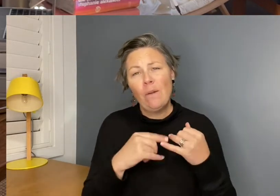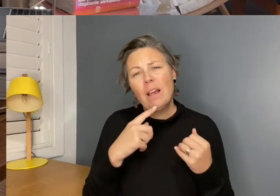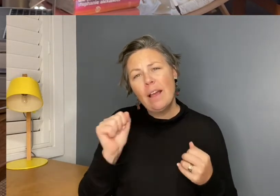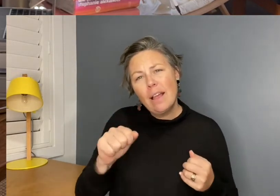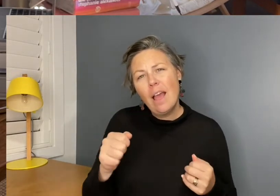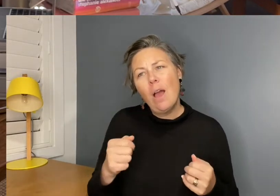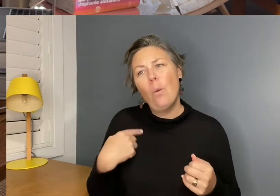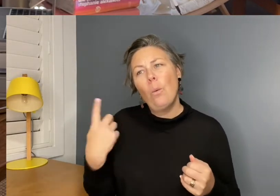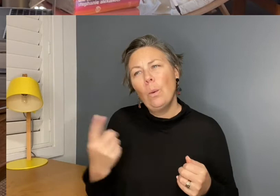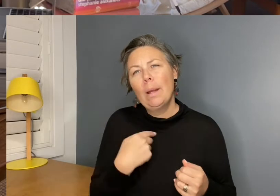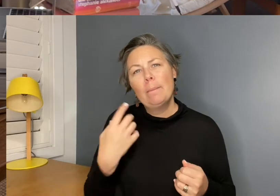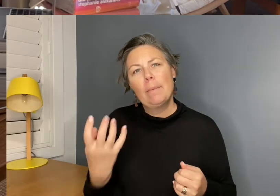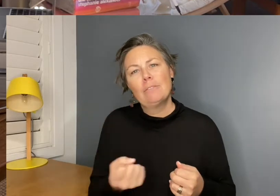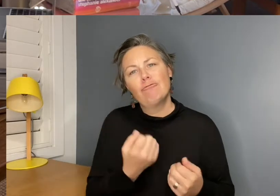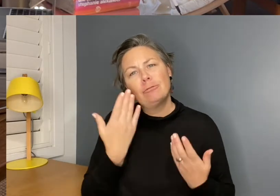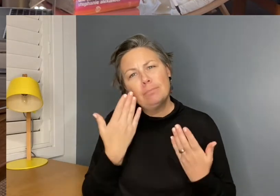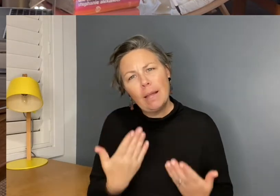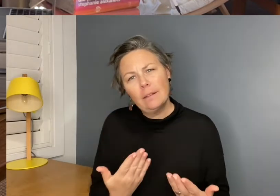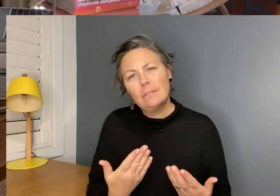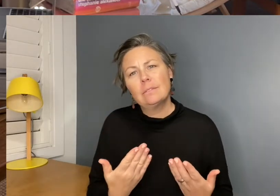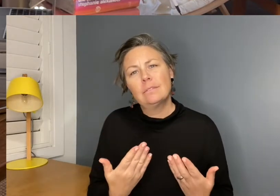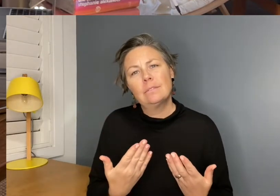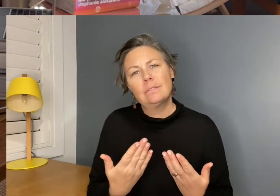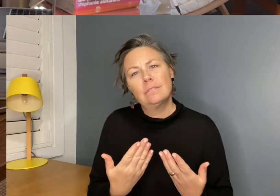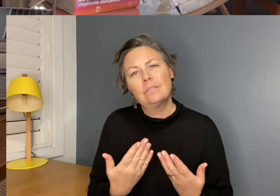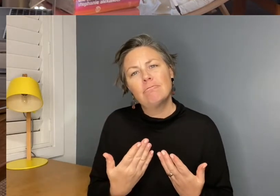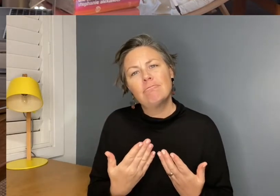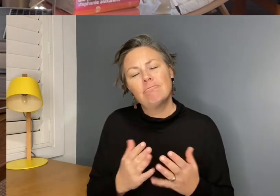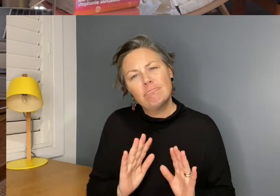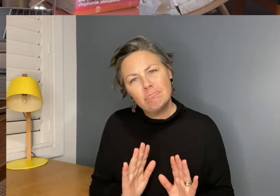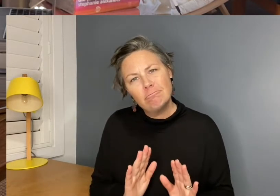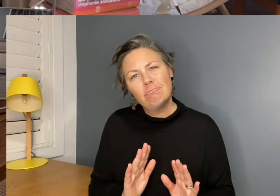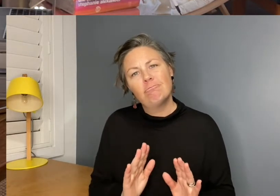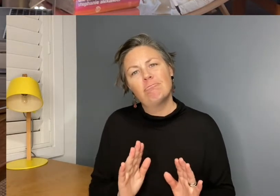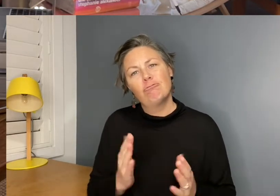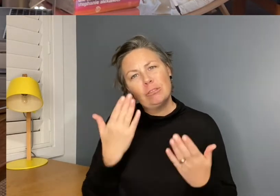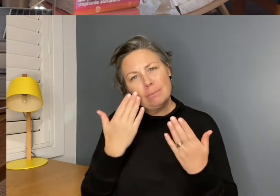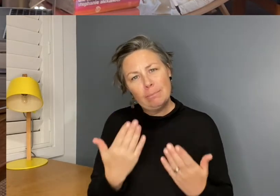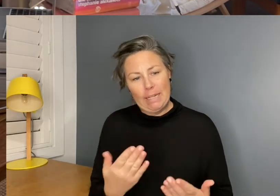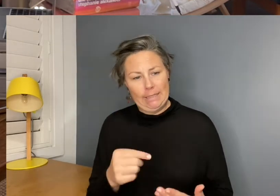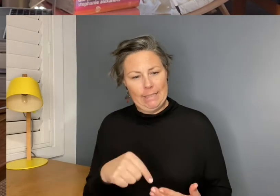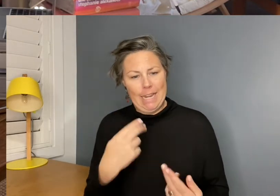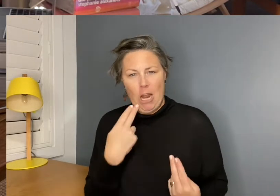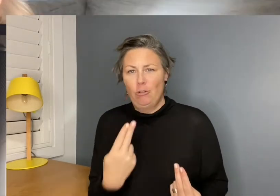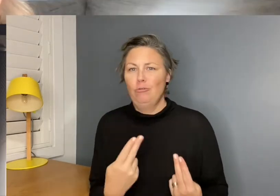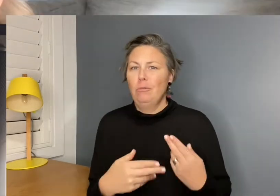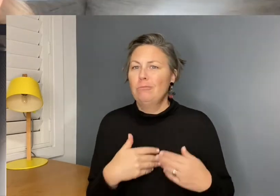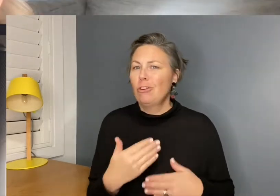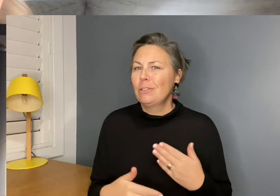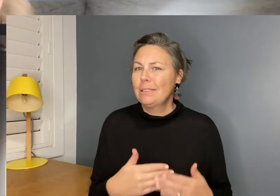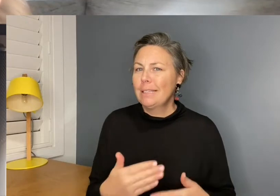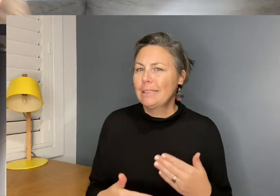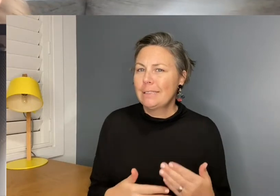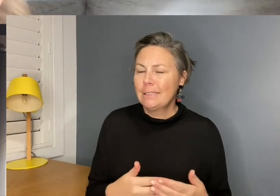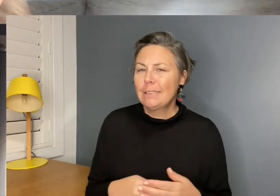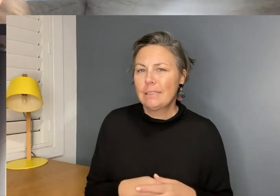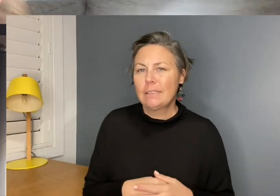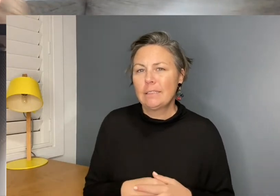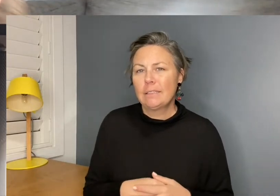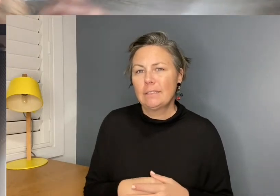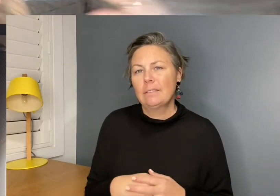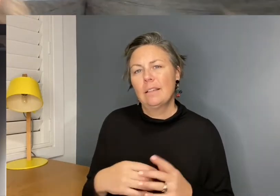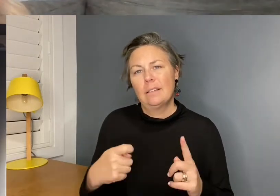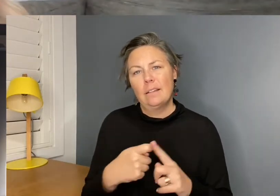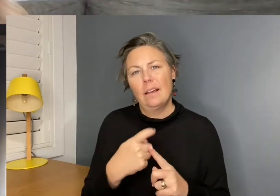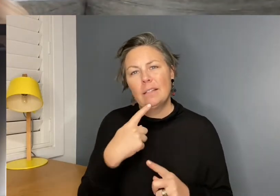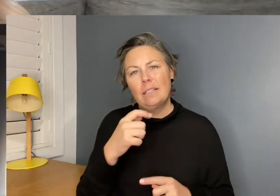like, really respectful. Be gentle on yourself. Yeah, be gentle. Respect the process. Absolutely. As you kind of,